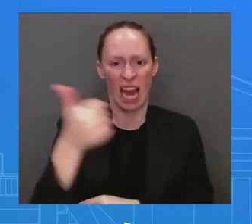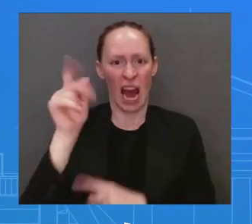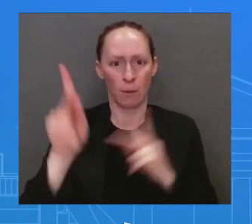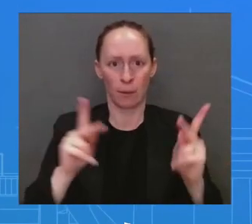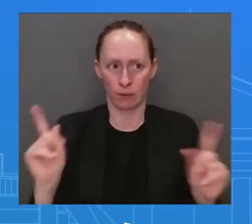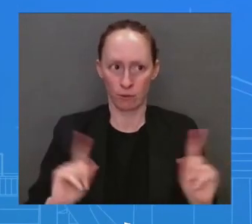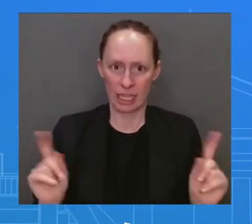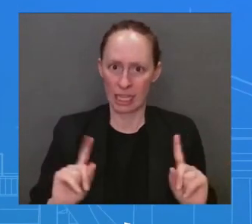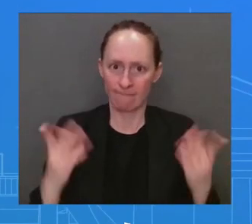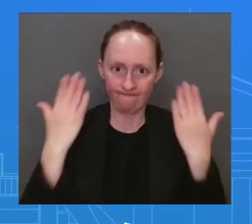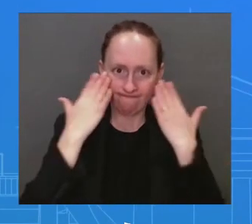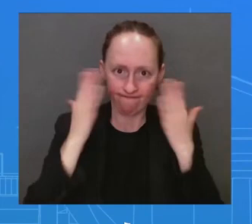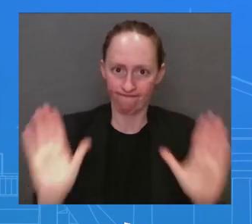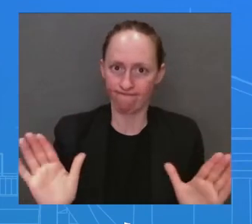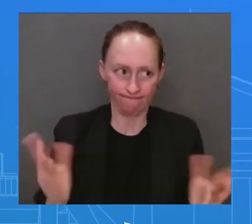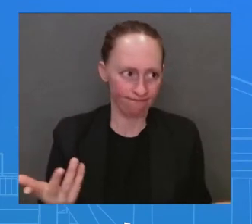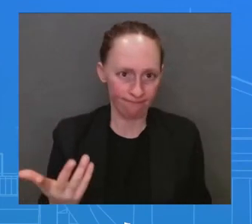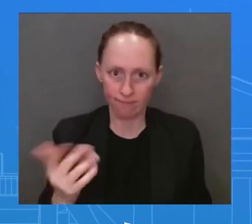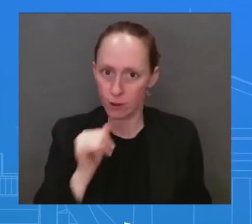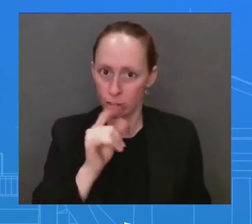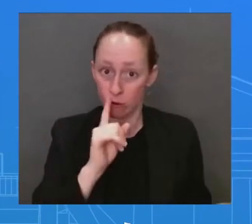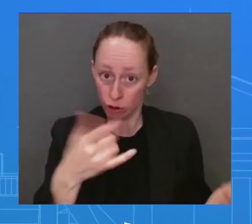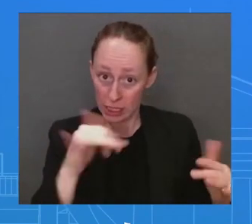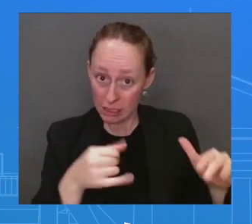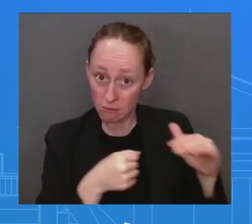to be hostages, or are some still missing?